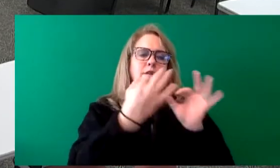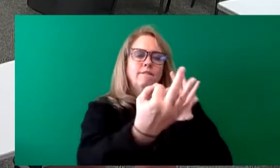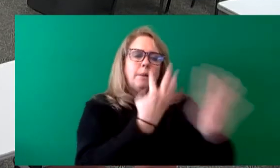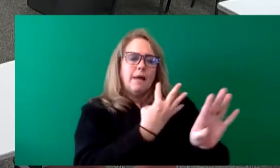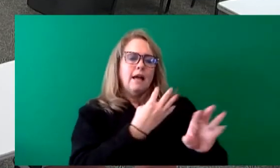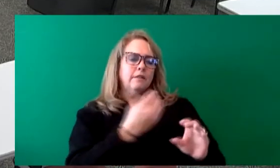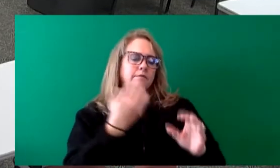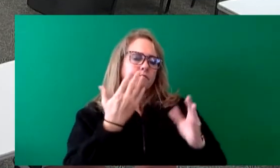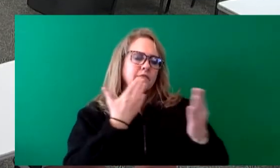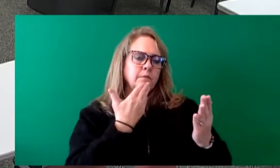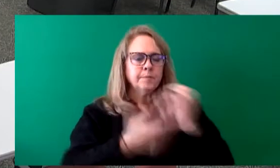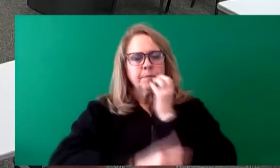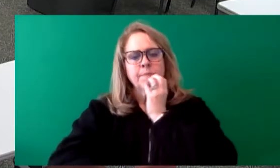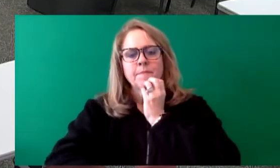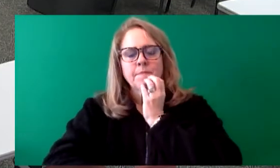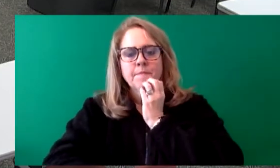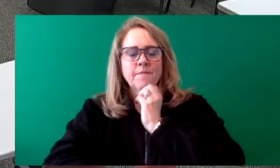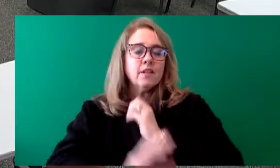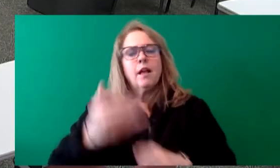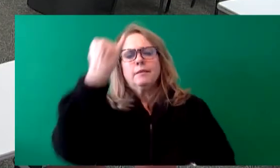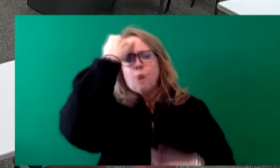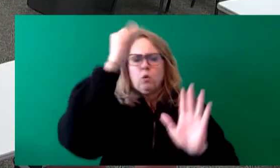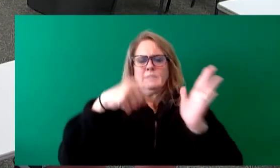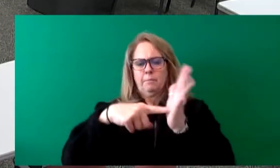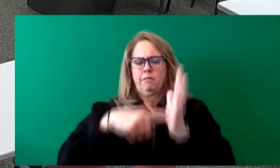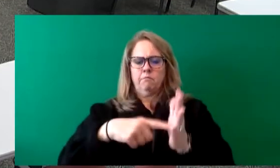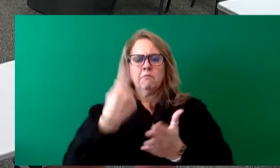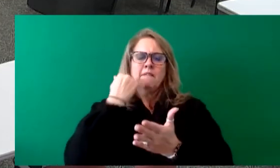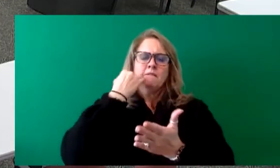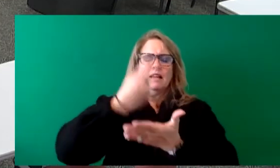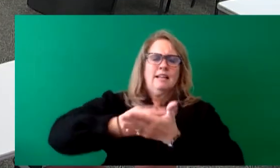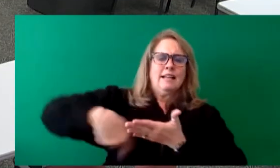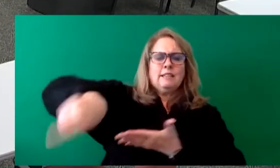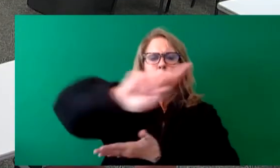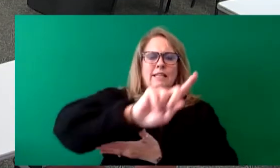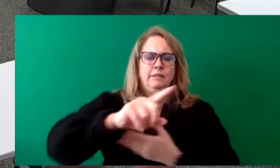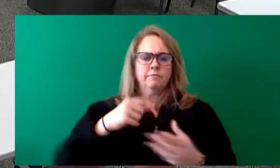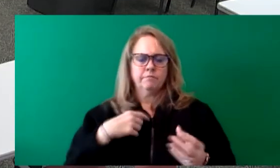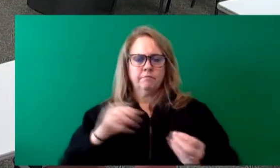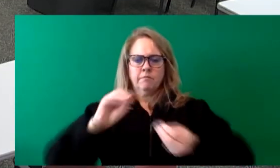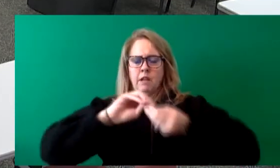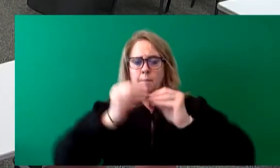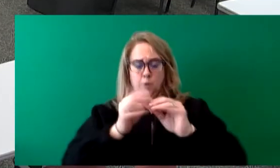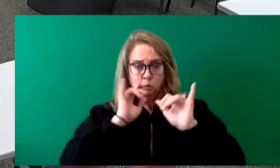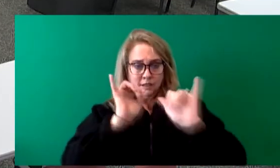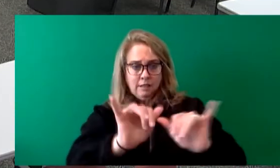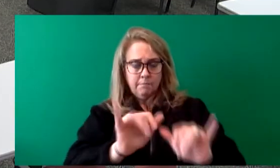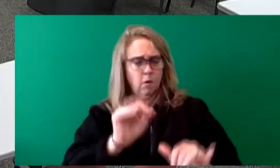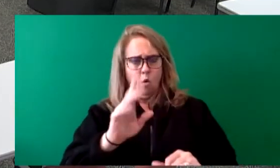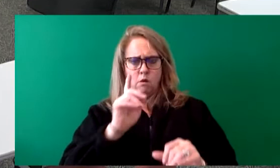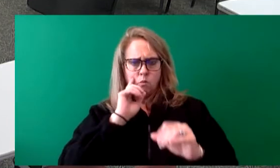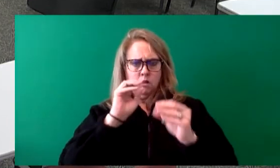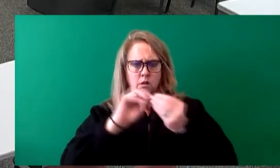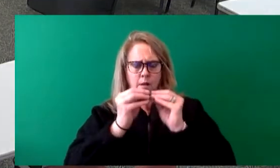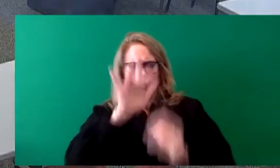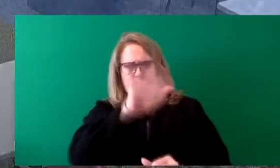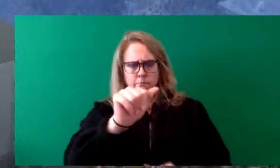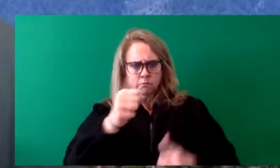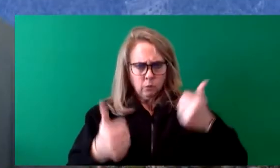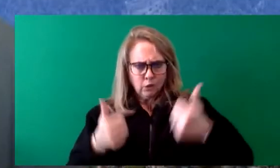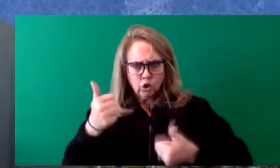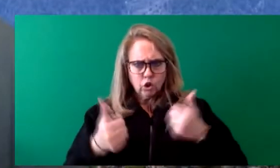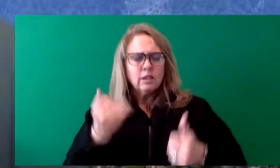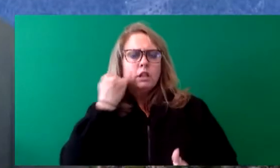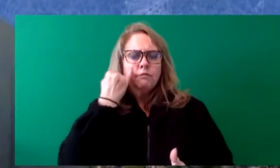week, are the numbers going to be there, or is it just there will be nothing and then I put some date range in, then I'll get the numbers?